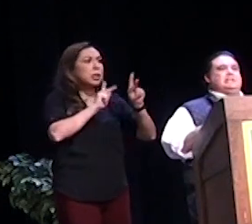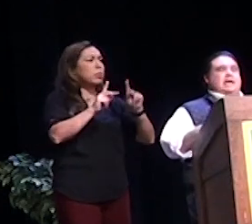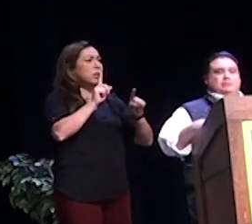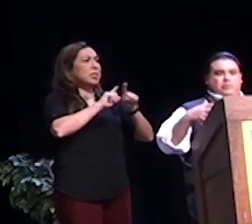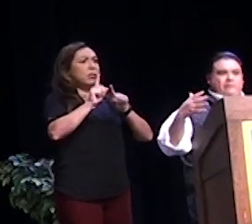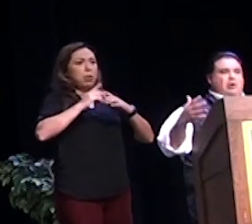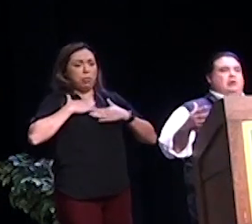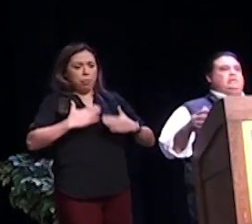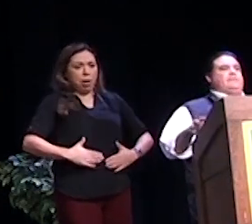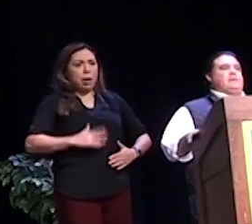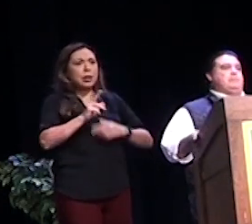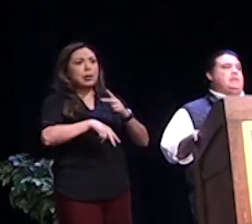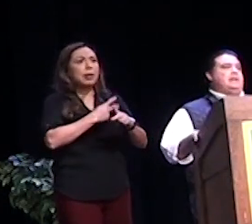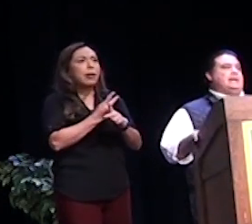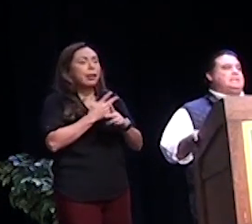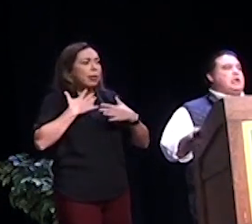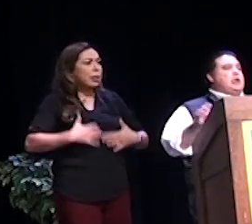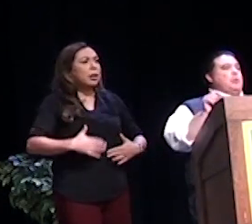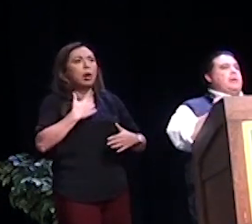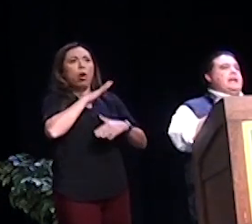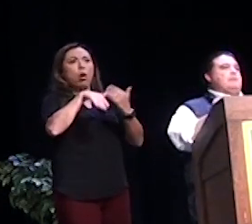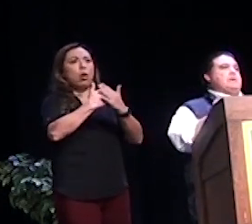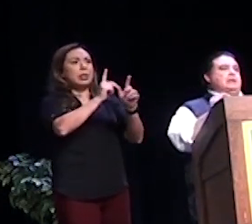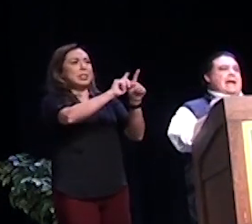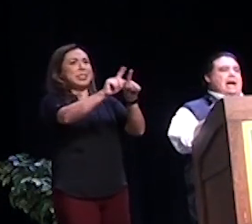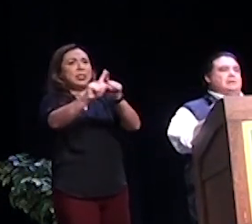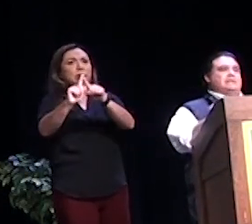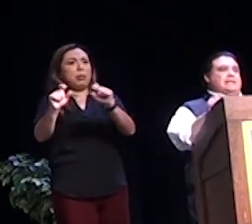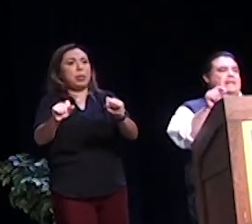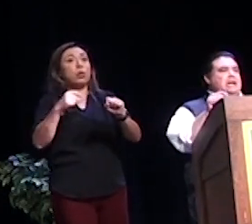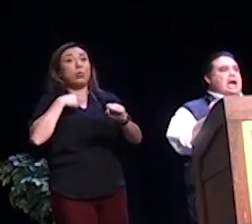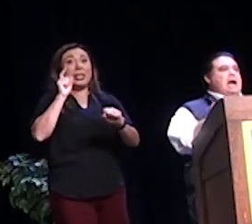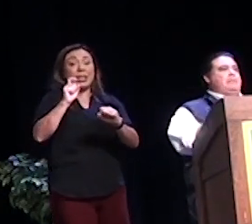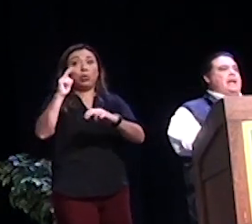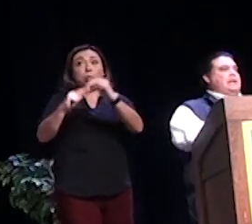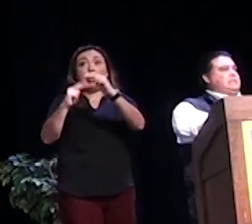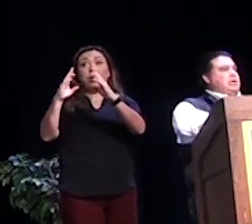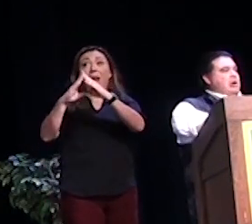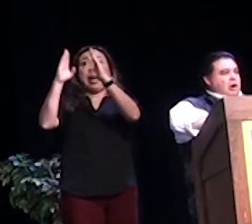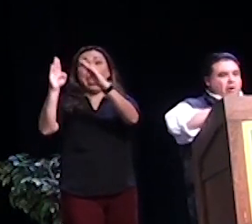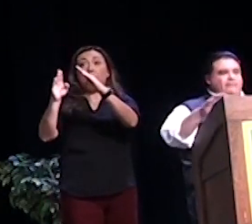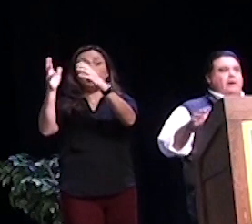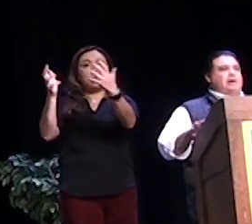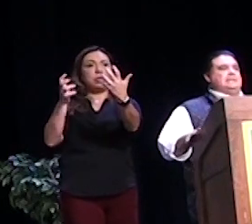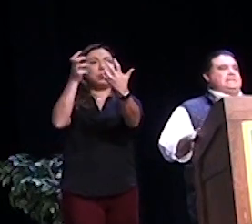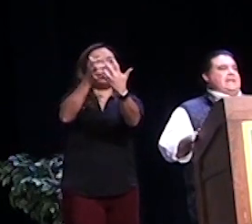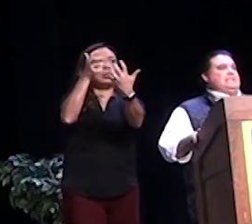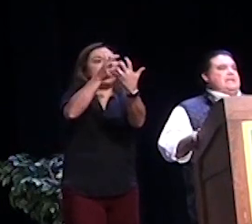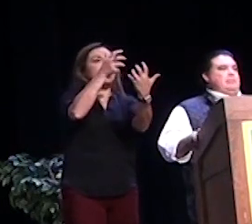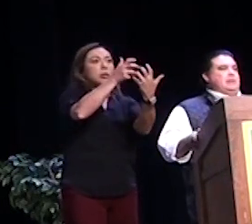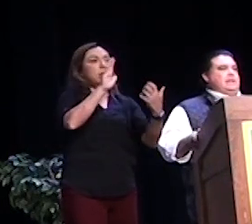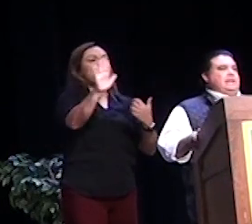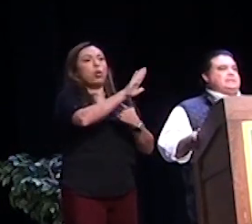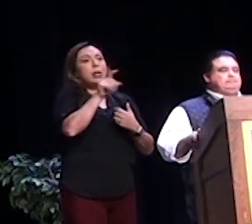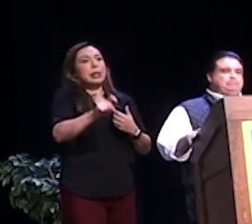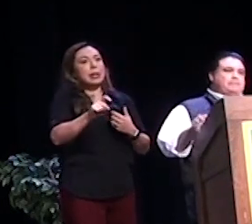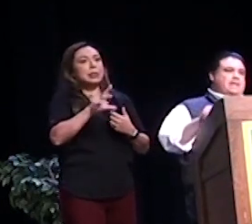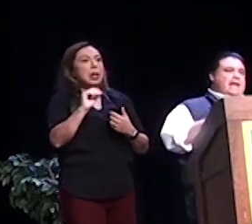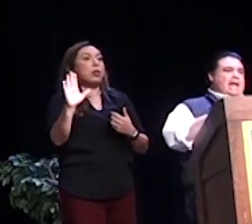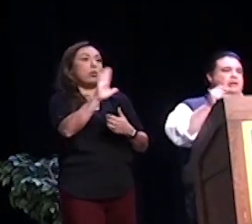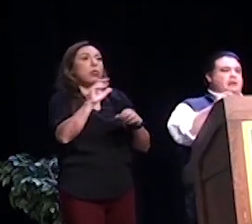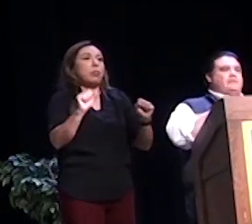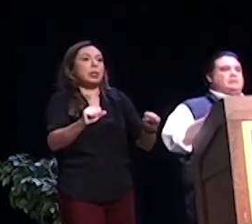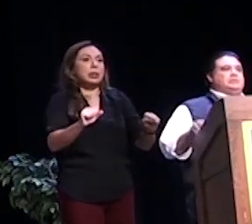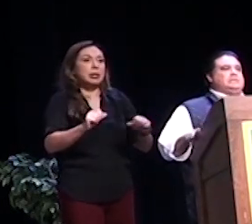are all different body types. We have all different abilities. We need to build housing that accommodates our various needs and